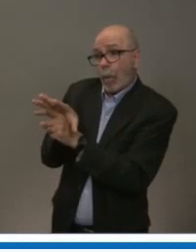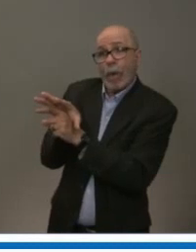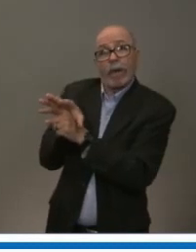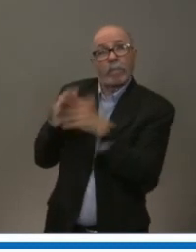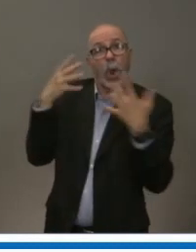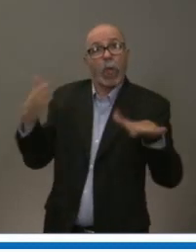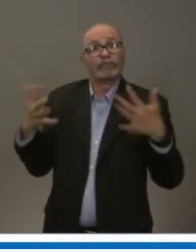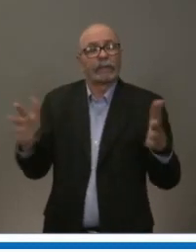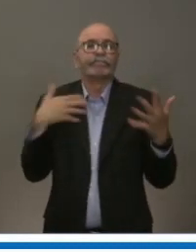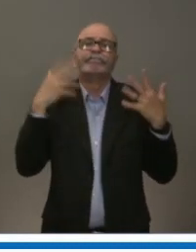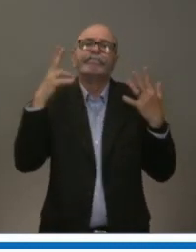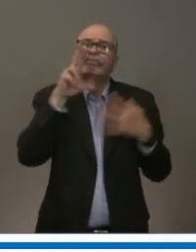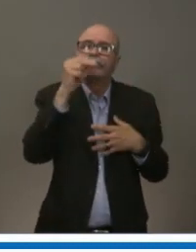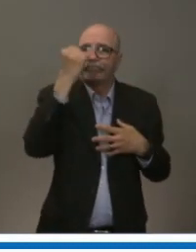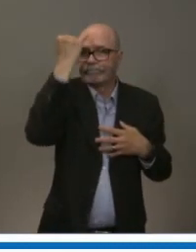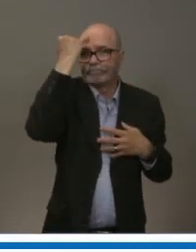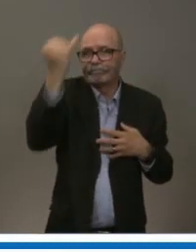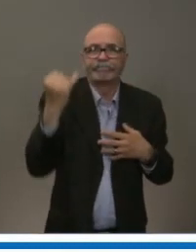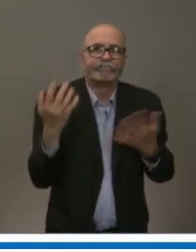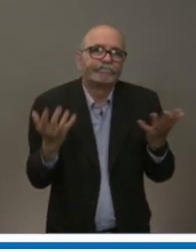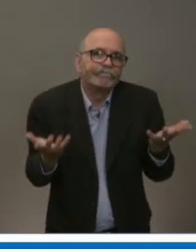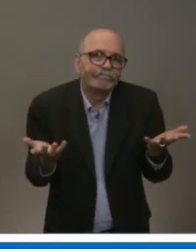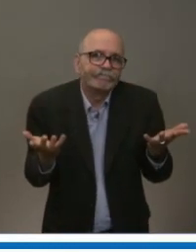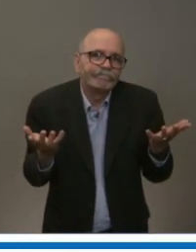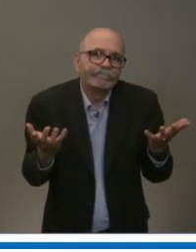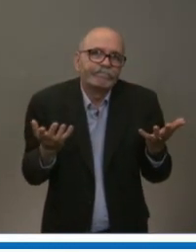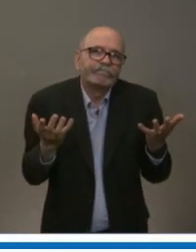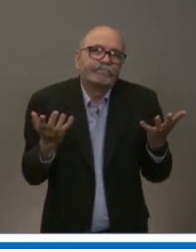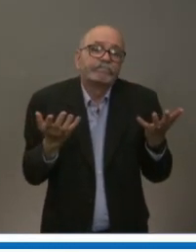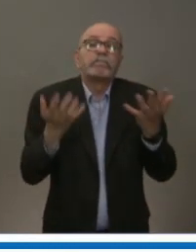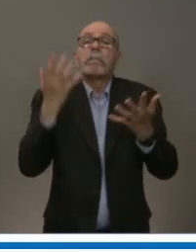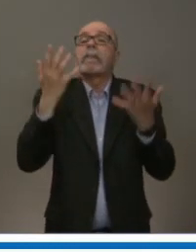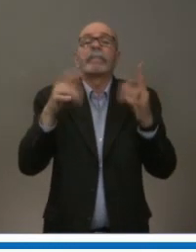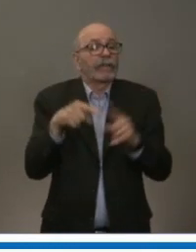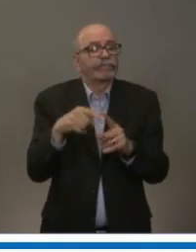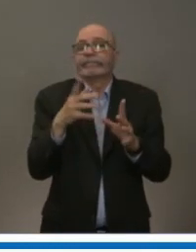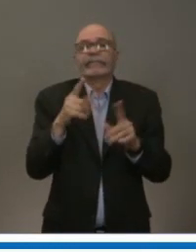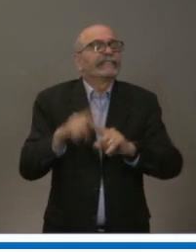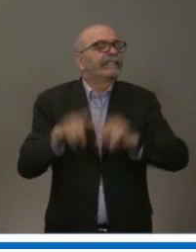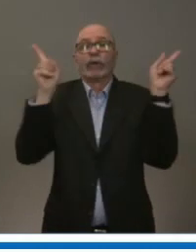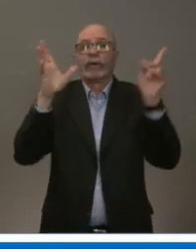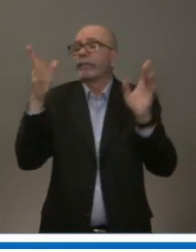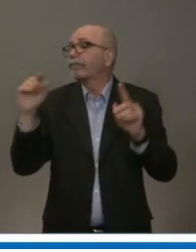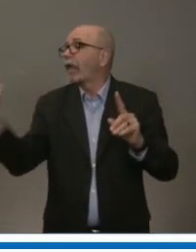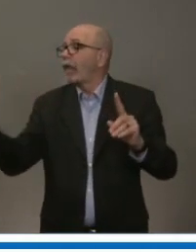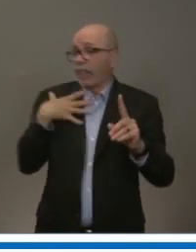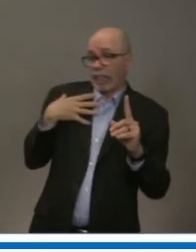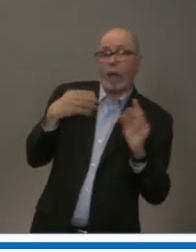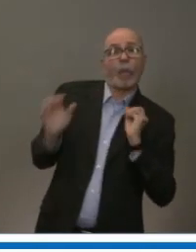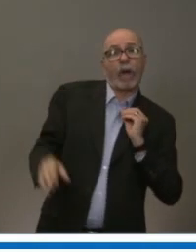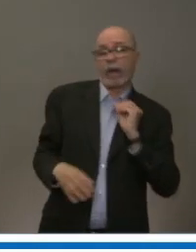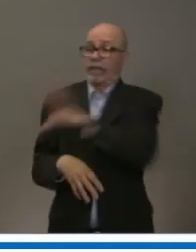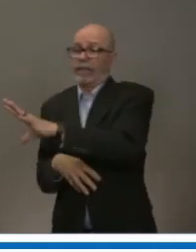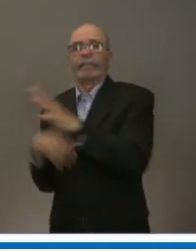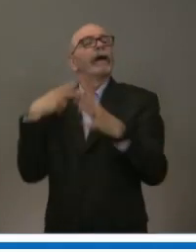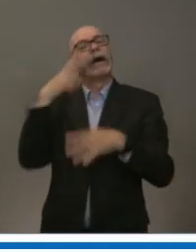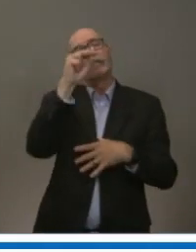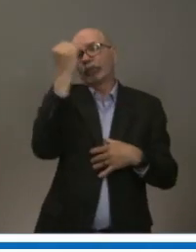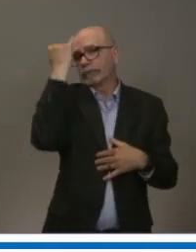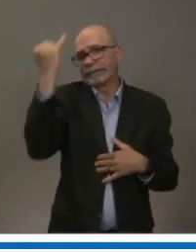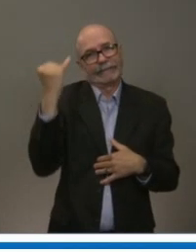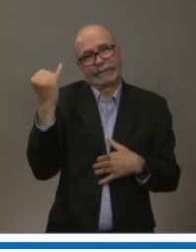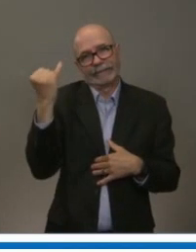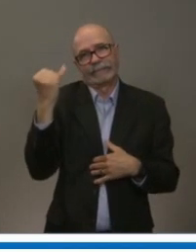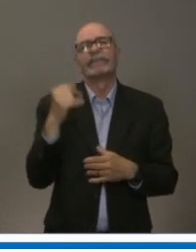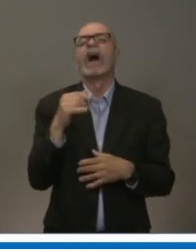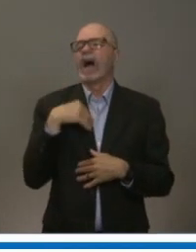and there's multiple ways we could be exposed. We have to understand. We continue to look at transit and be able to do that as safely